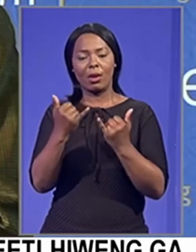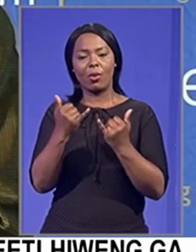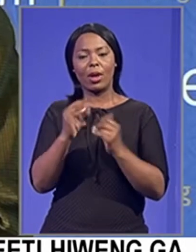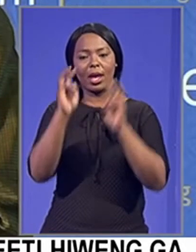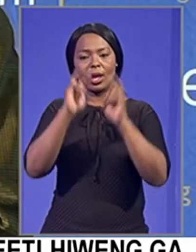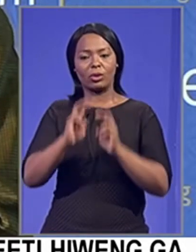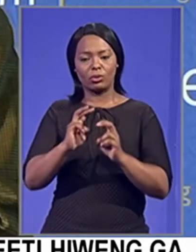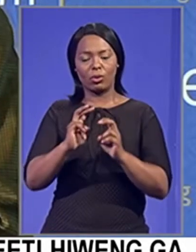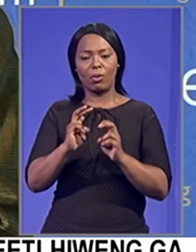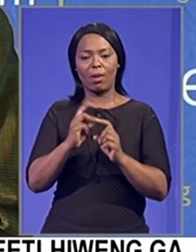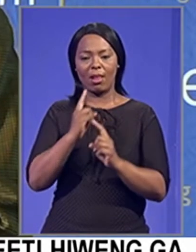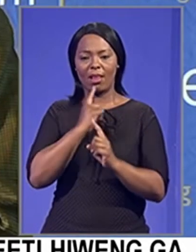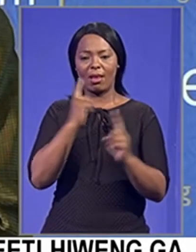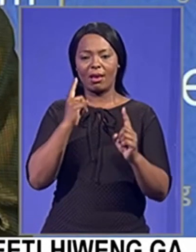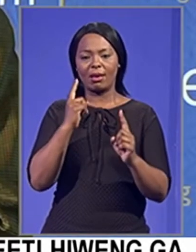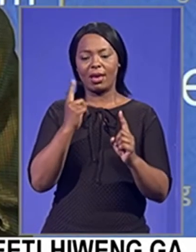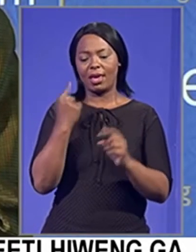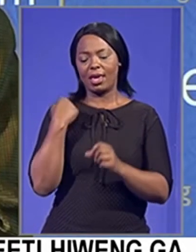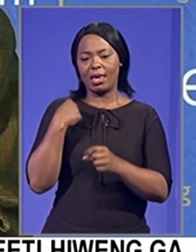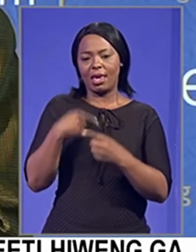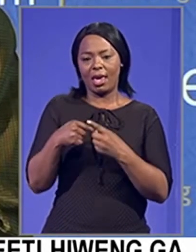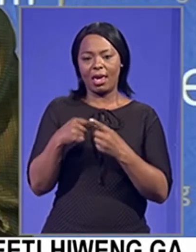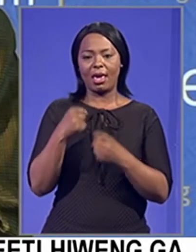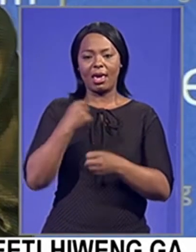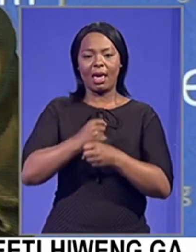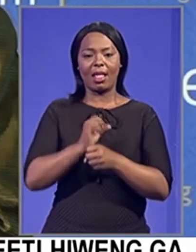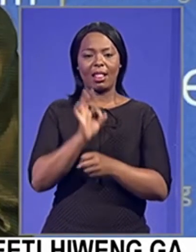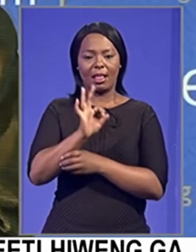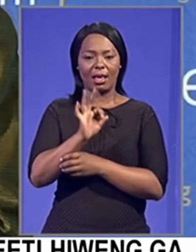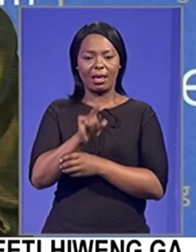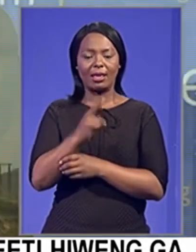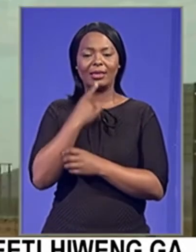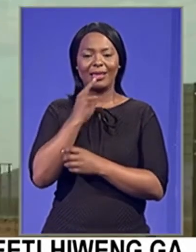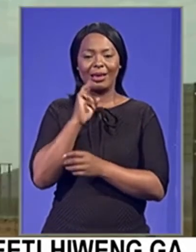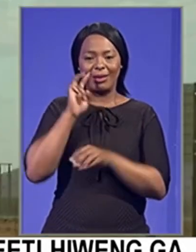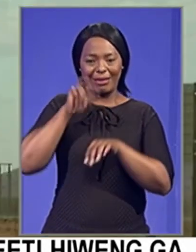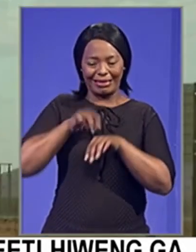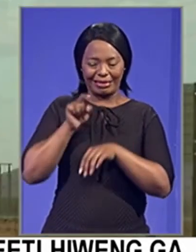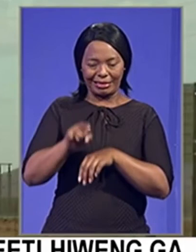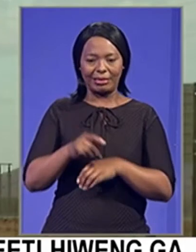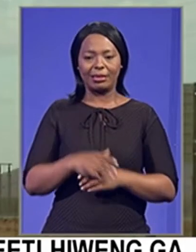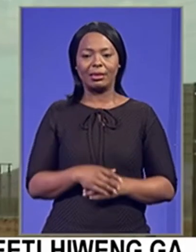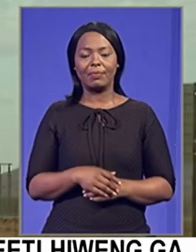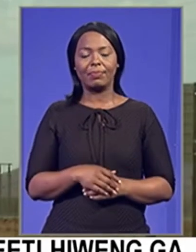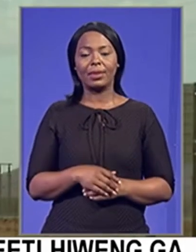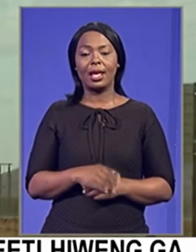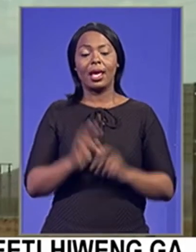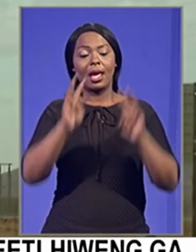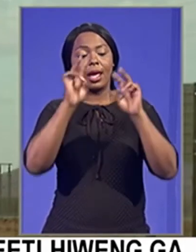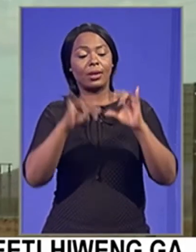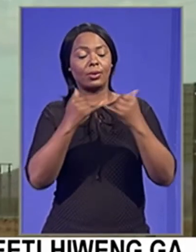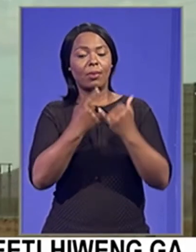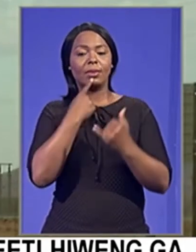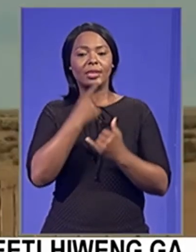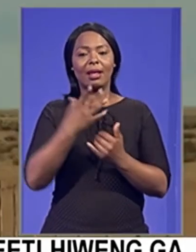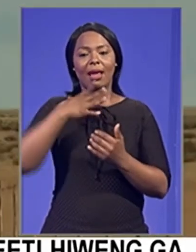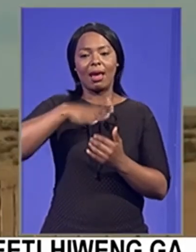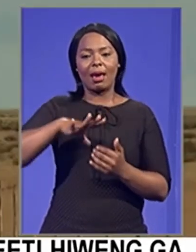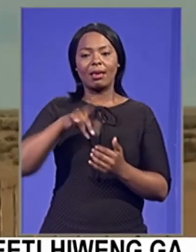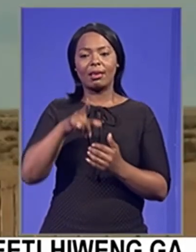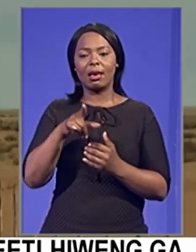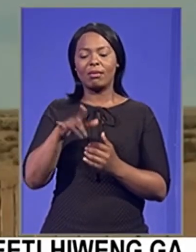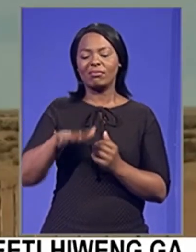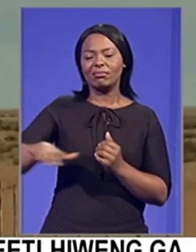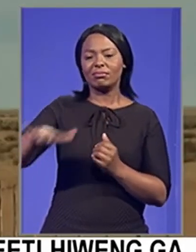for the past 3 years or so that we require. Eskom ya re ikaelela gore bola mafatshe a mangwe a gaufi